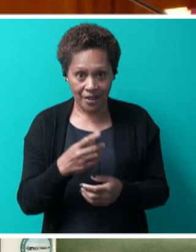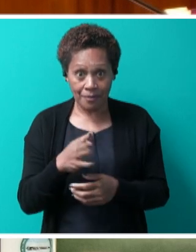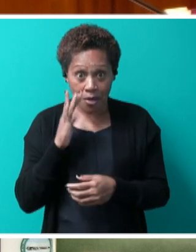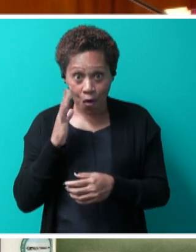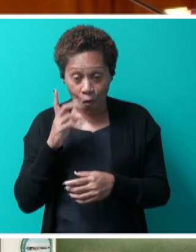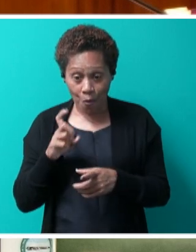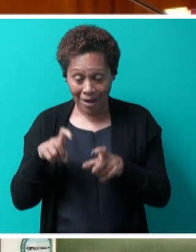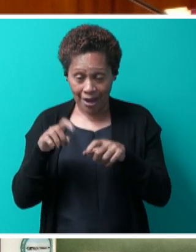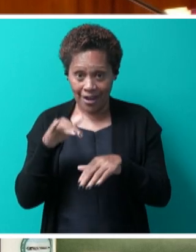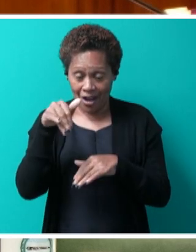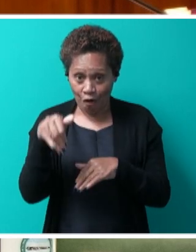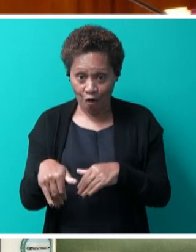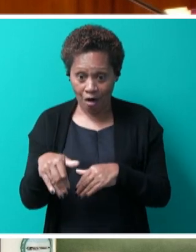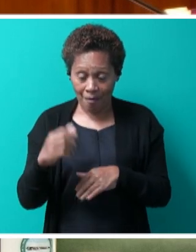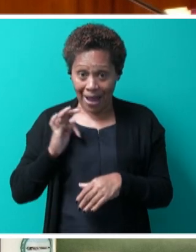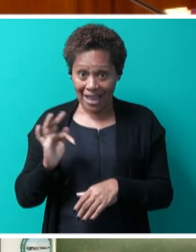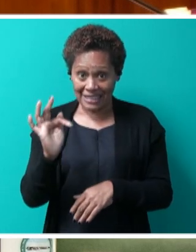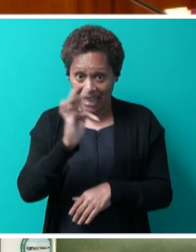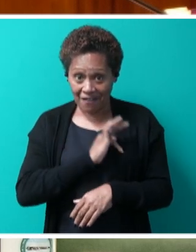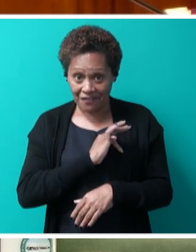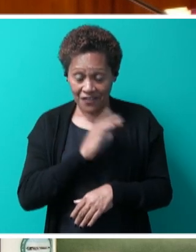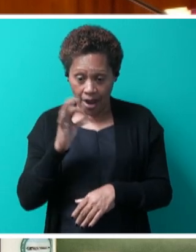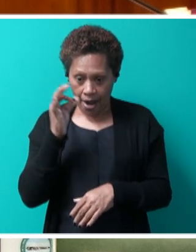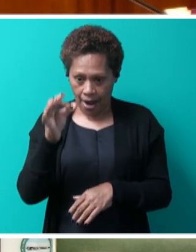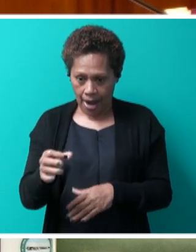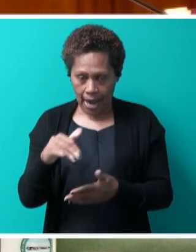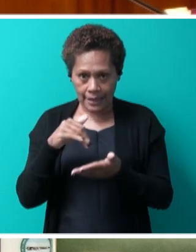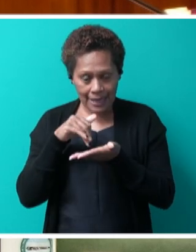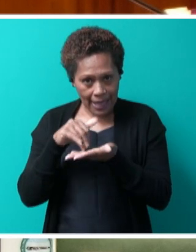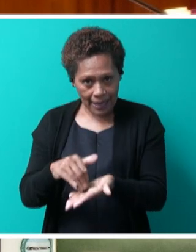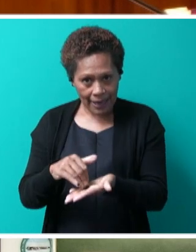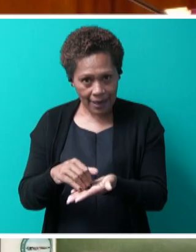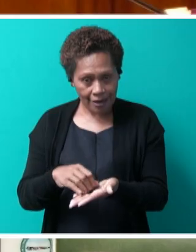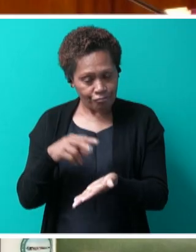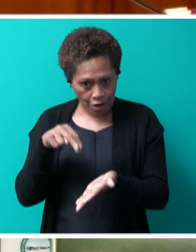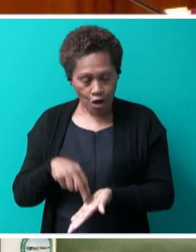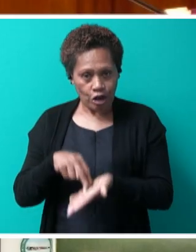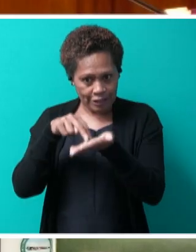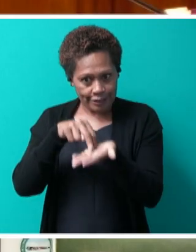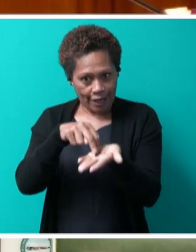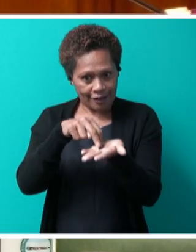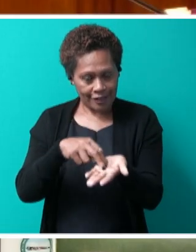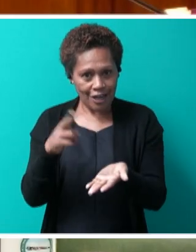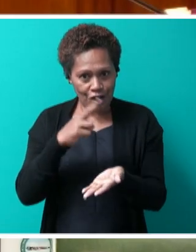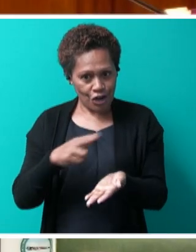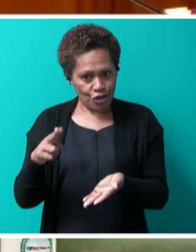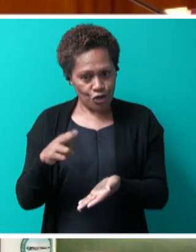ebale na nuku ibale sisi ngai ndau nganreb mi ndua na bebuke ersandau tuba garau mera ngarabi ranga na luen bubunua.